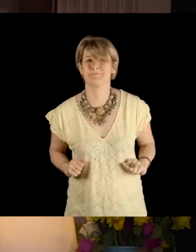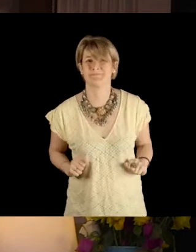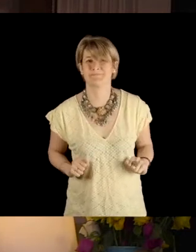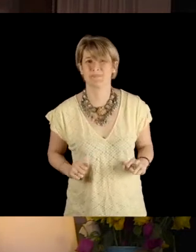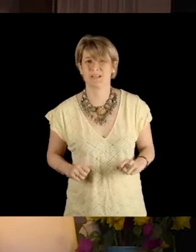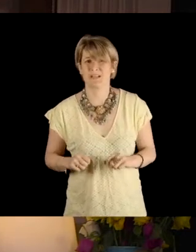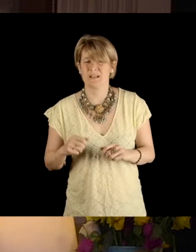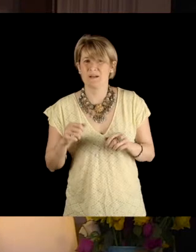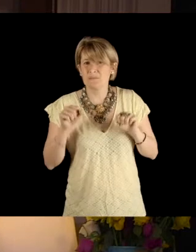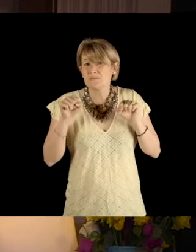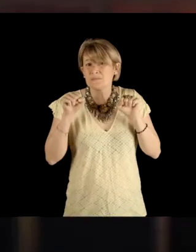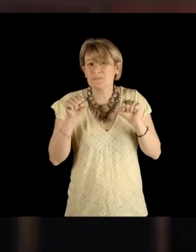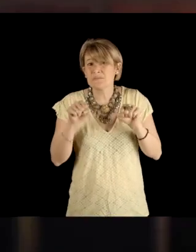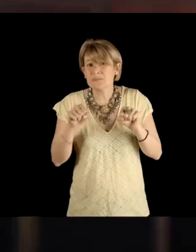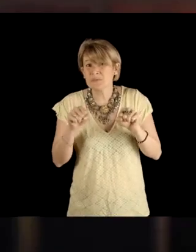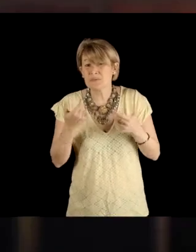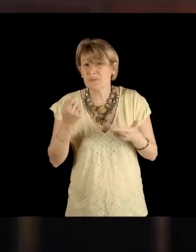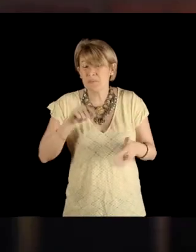depends on us.